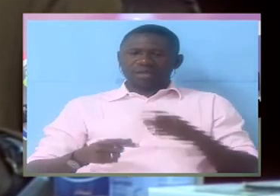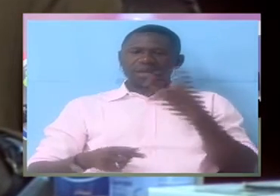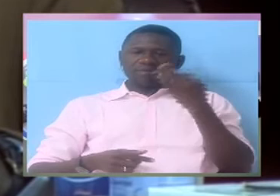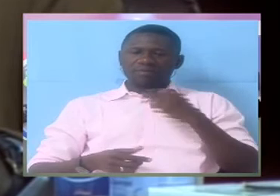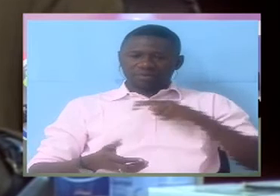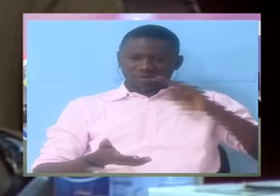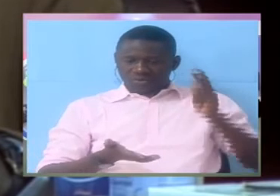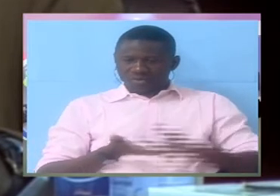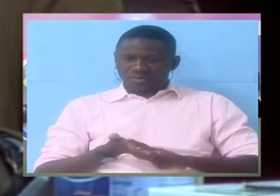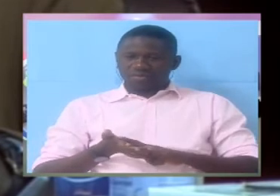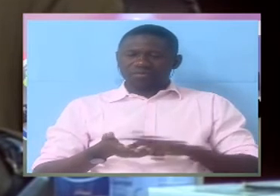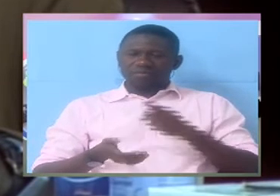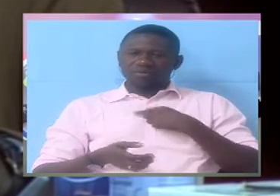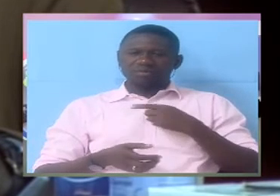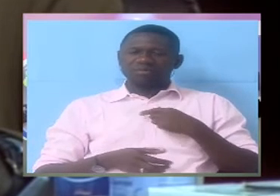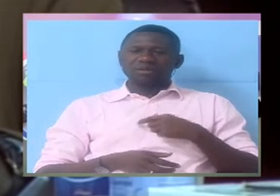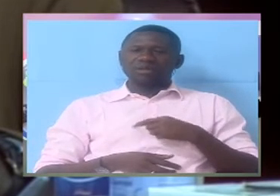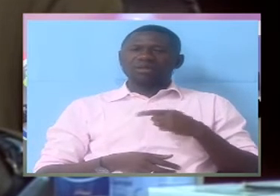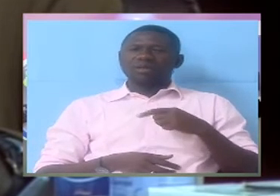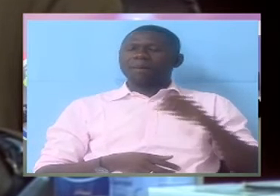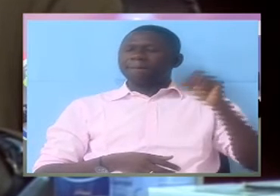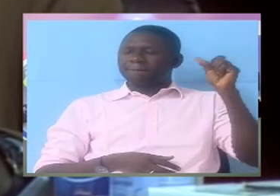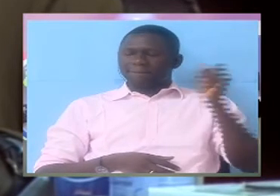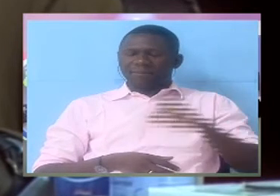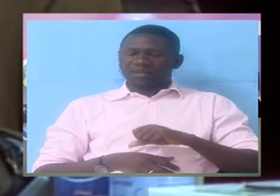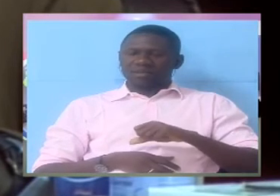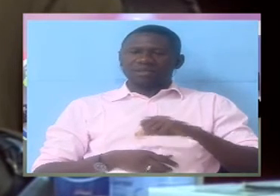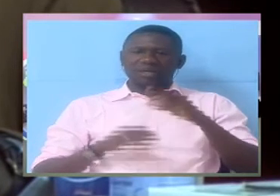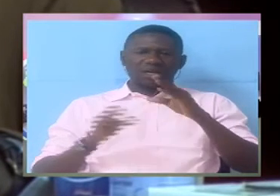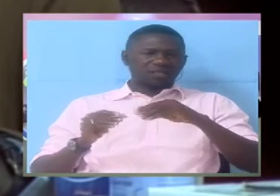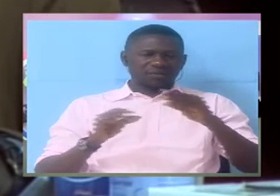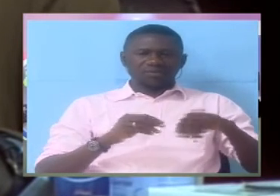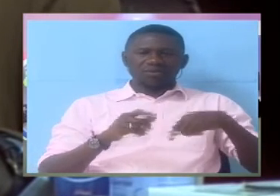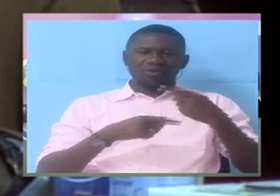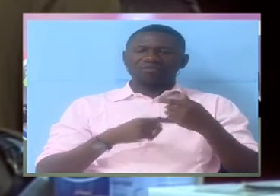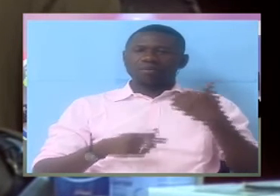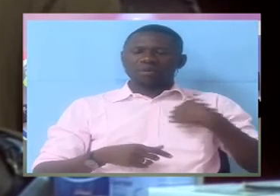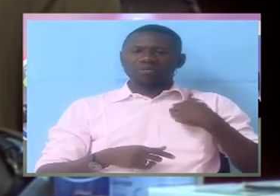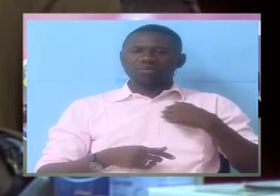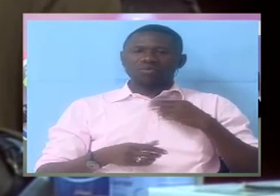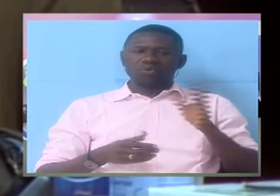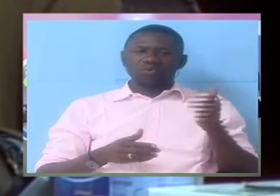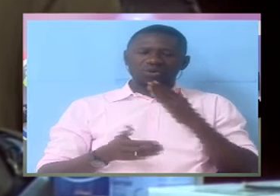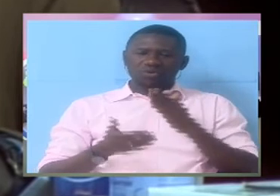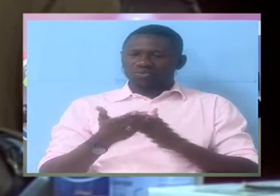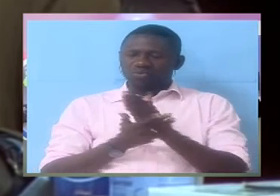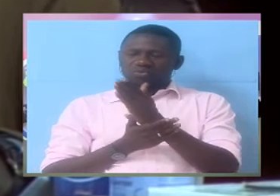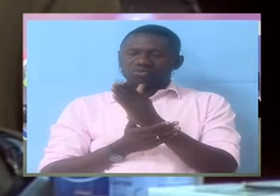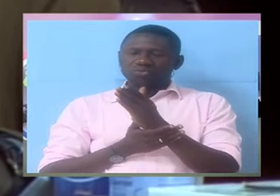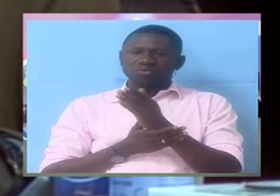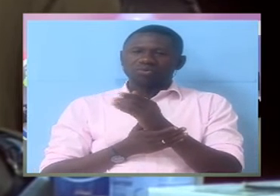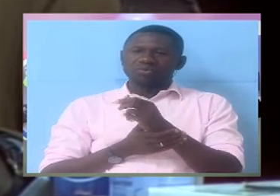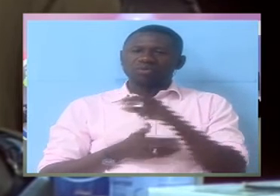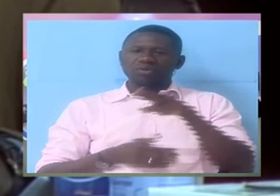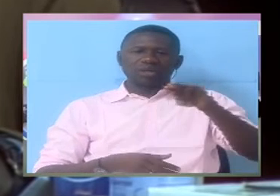that, that must be a massive indictment of people who have gone through the